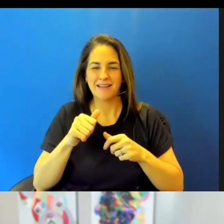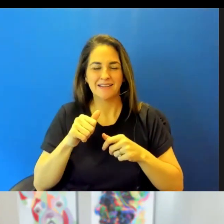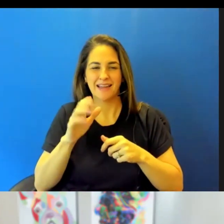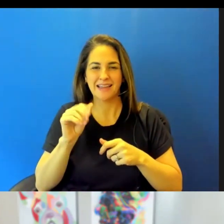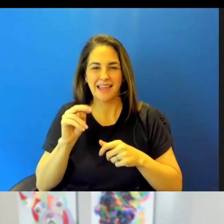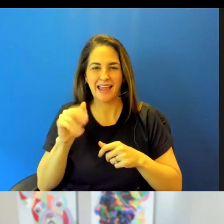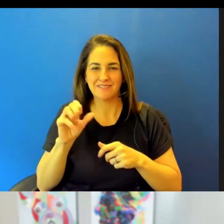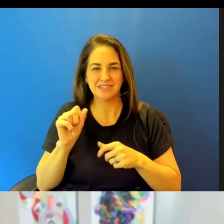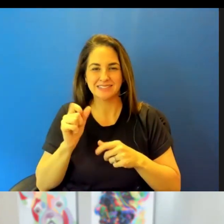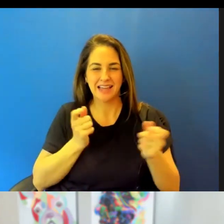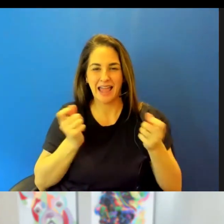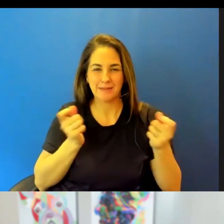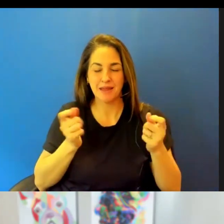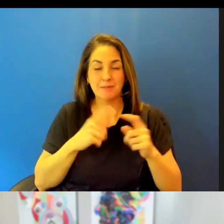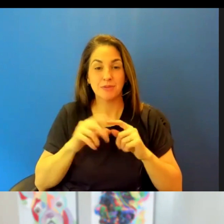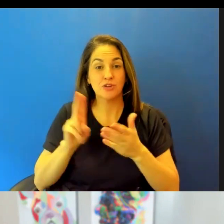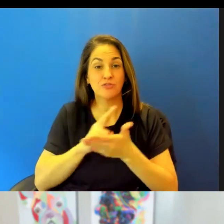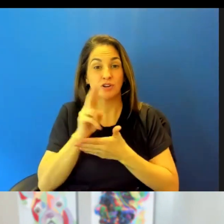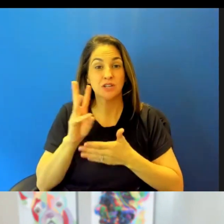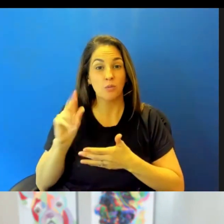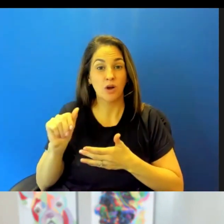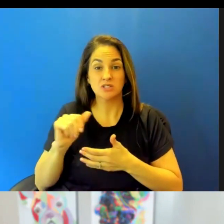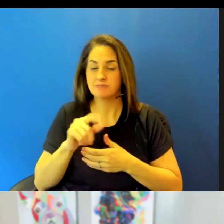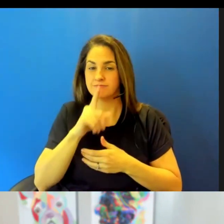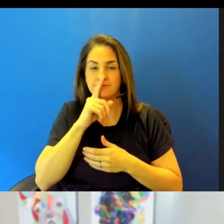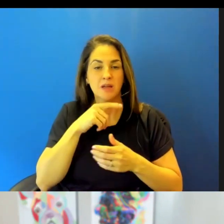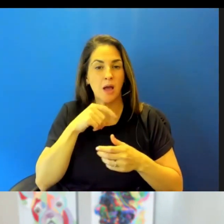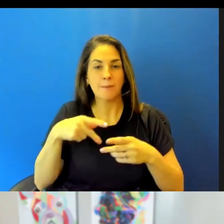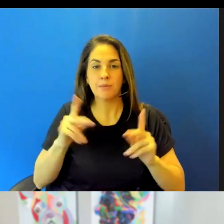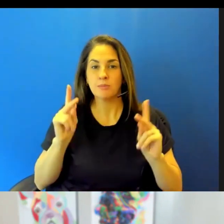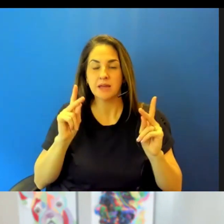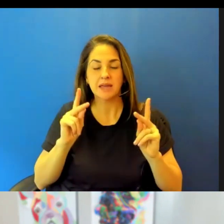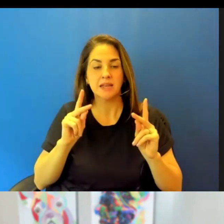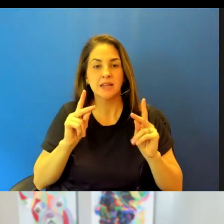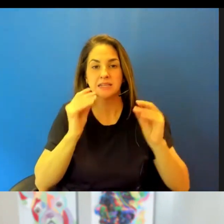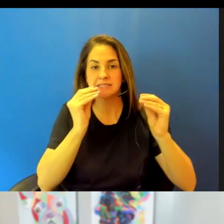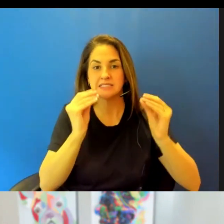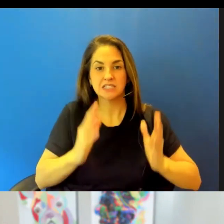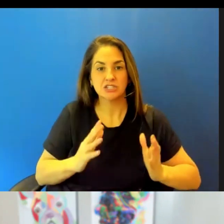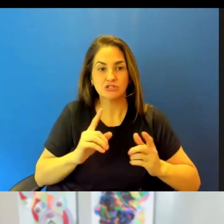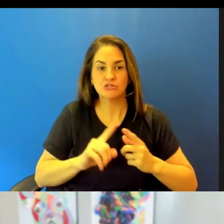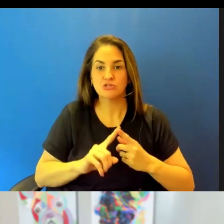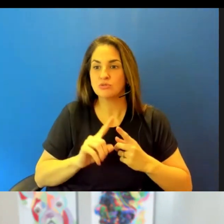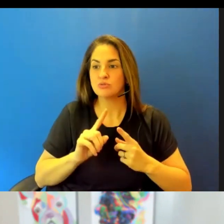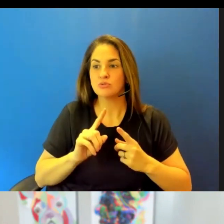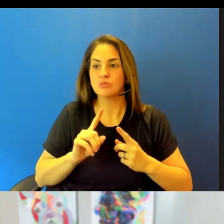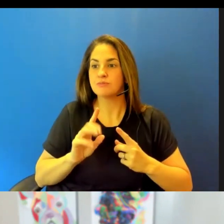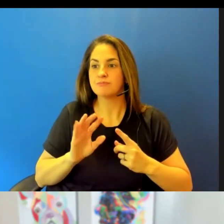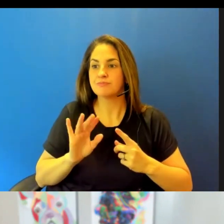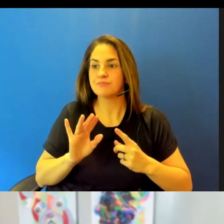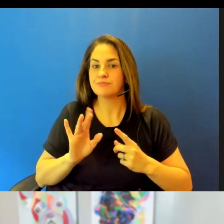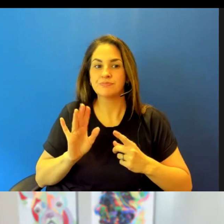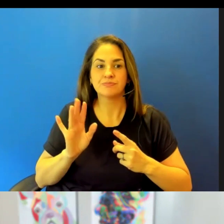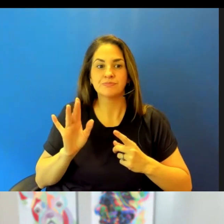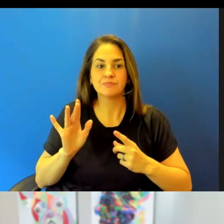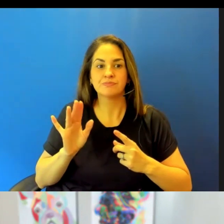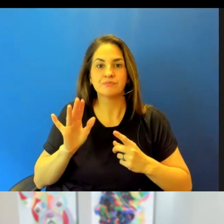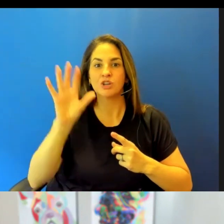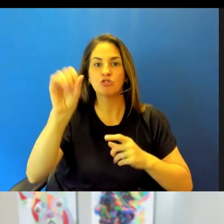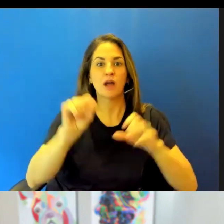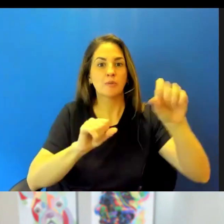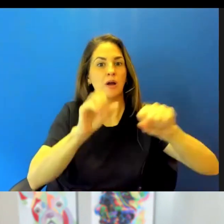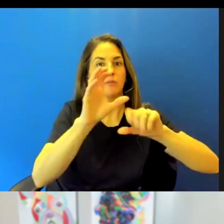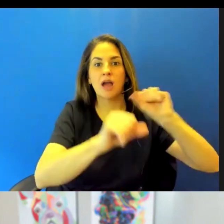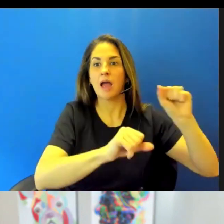University of Washington doesn't allow their individual, instructors to just um, grab whatever they